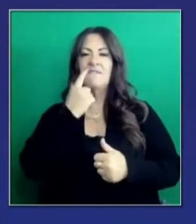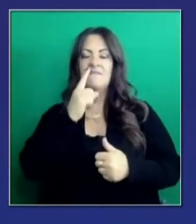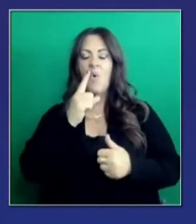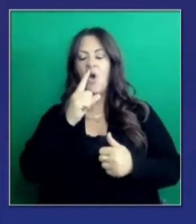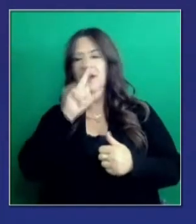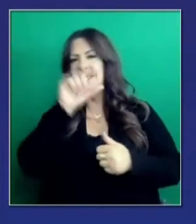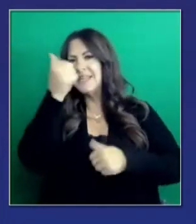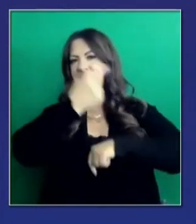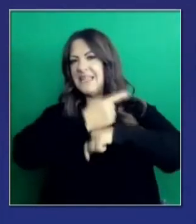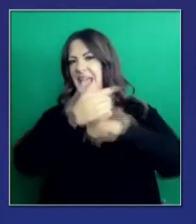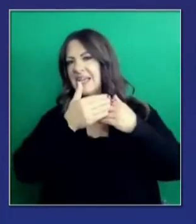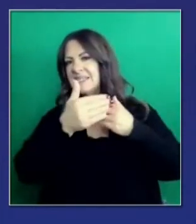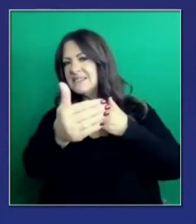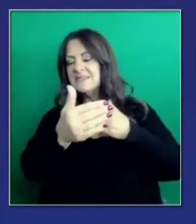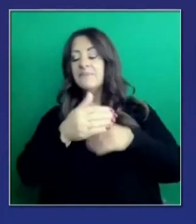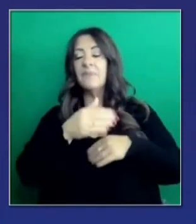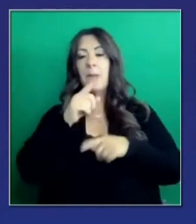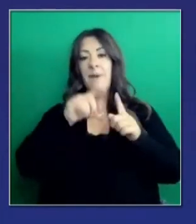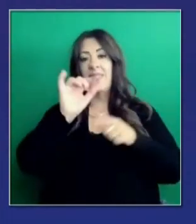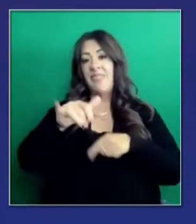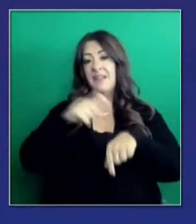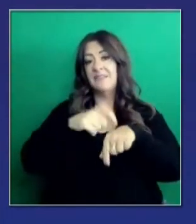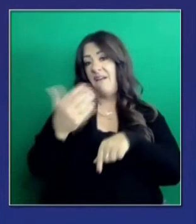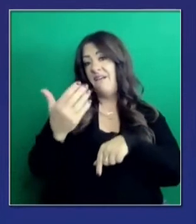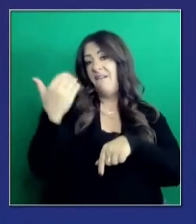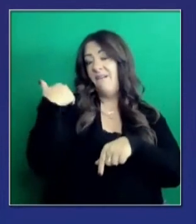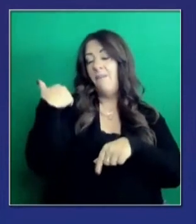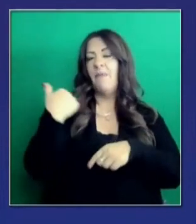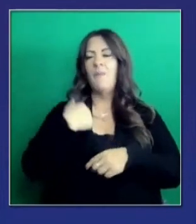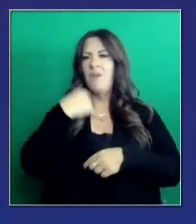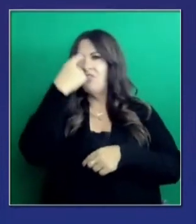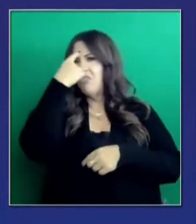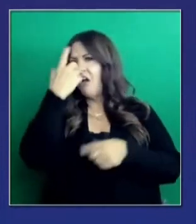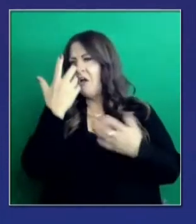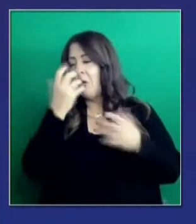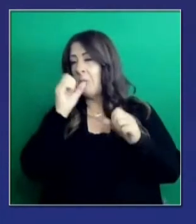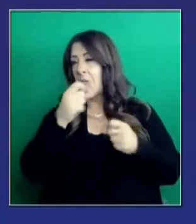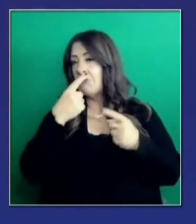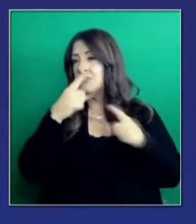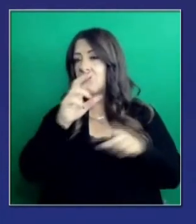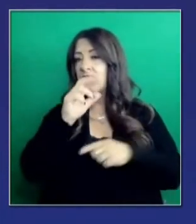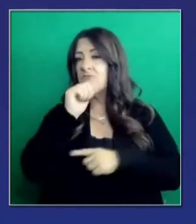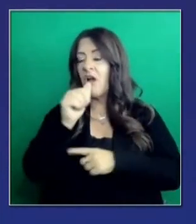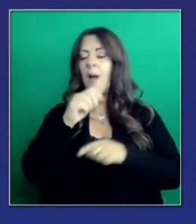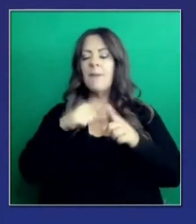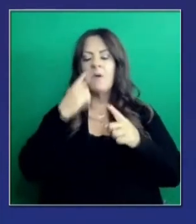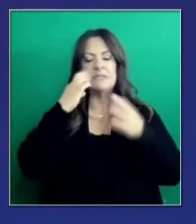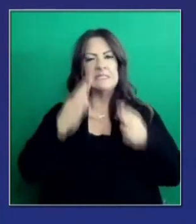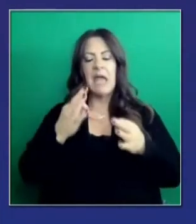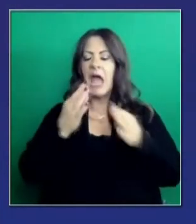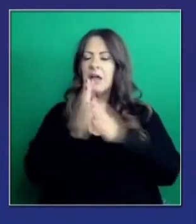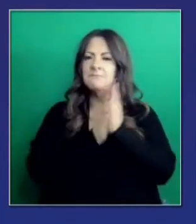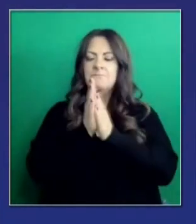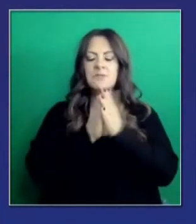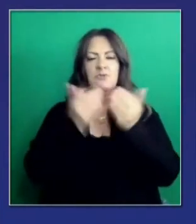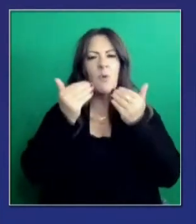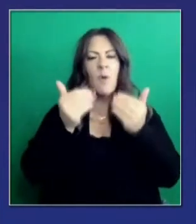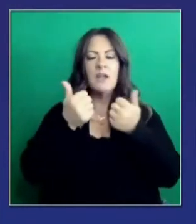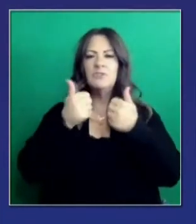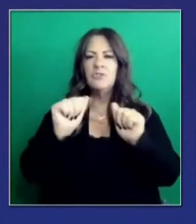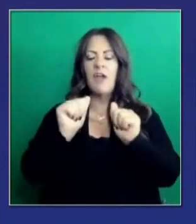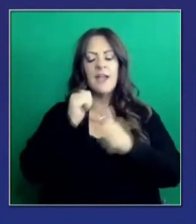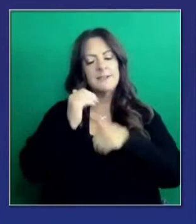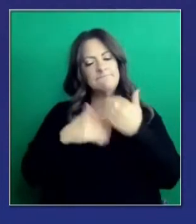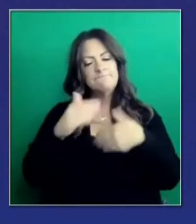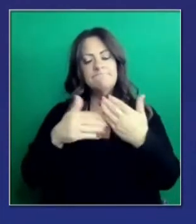the time didn't appear achievable, but in the process of pursuing it, we would develop a greater understanding of